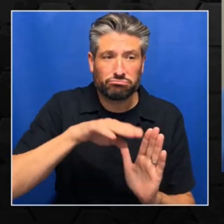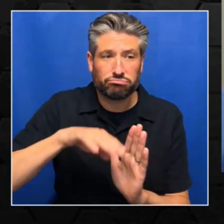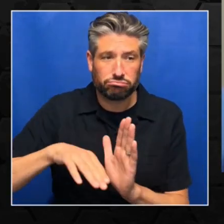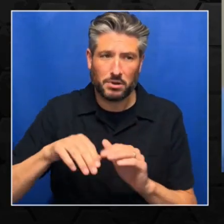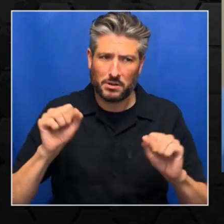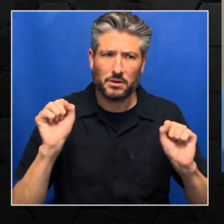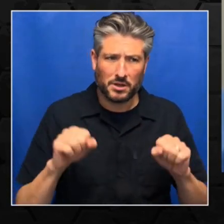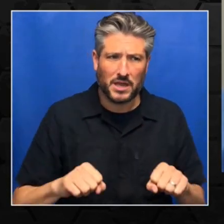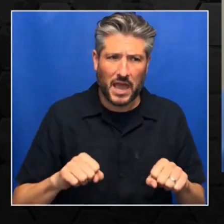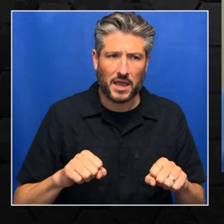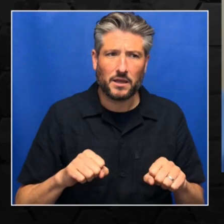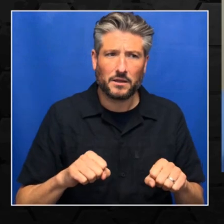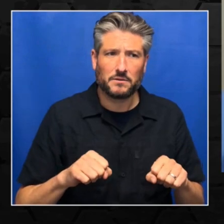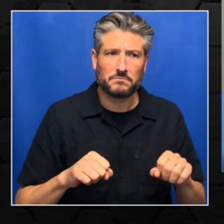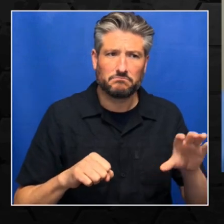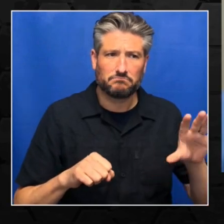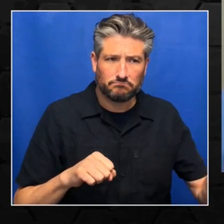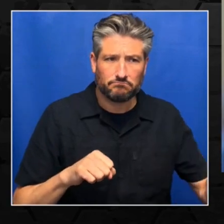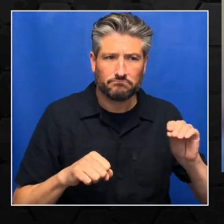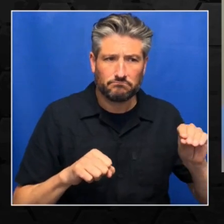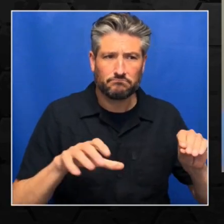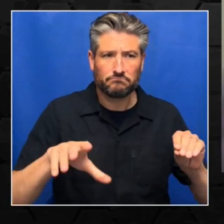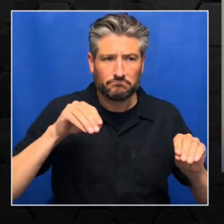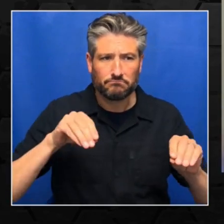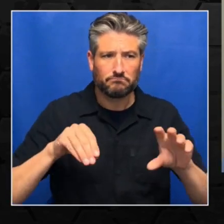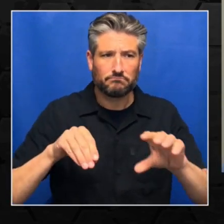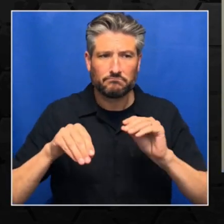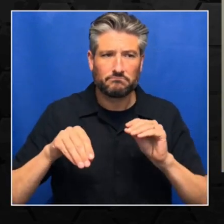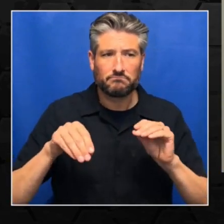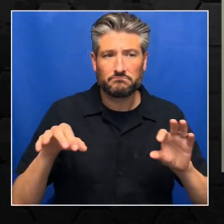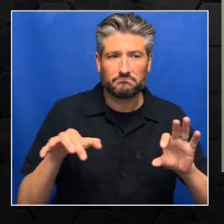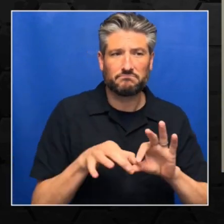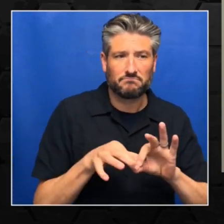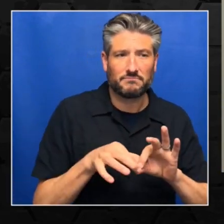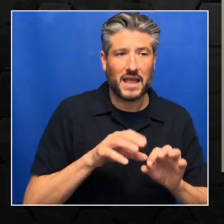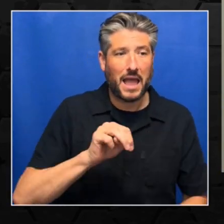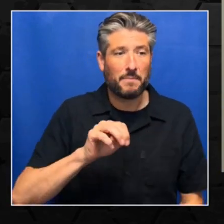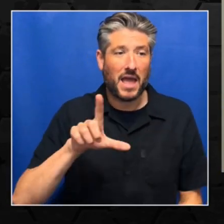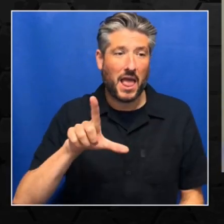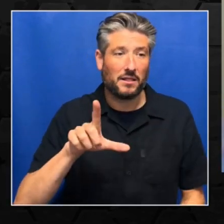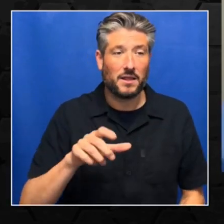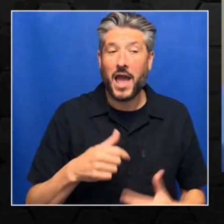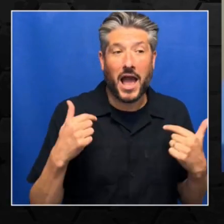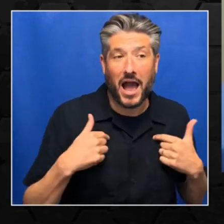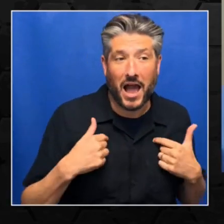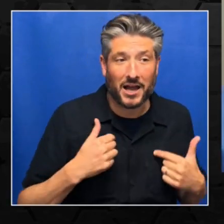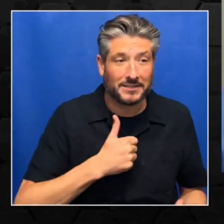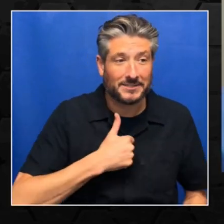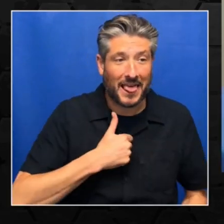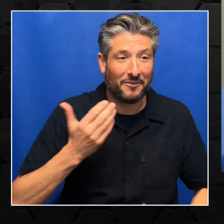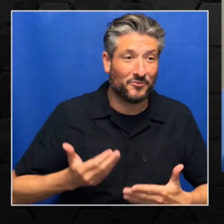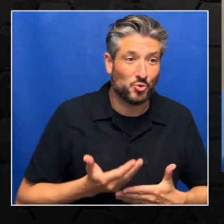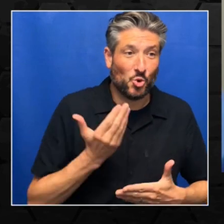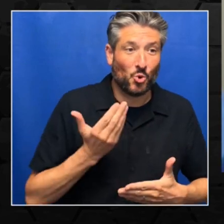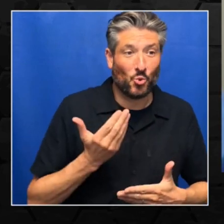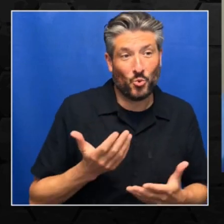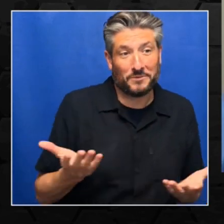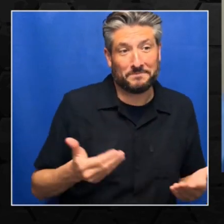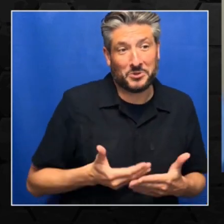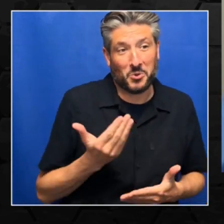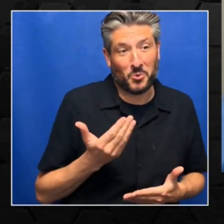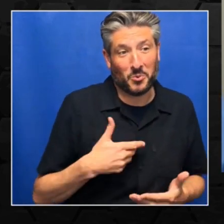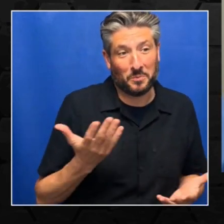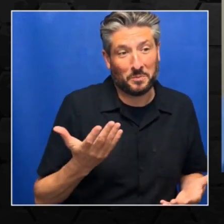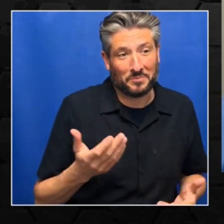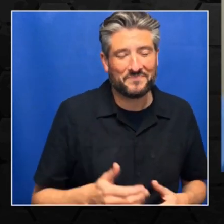along with a stint of machine learning and all. So that's just a basic thing. I'm still new to this, so. Well, makes sense. That makes sense,